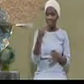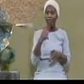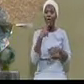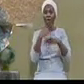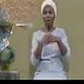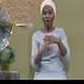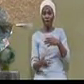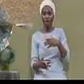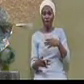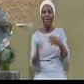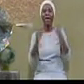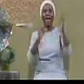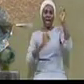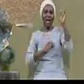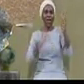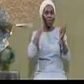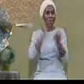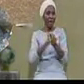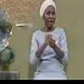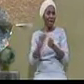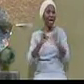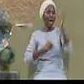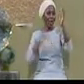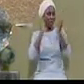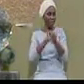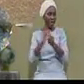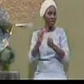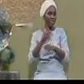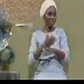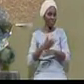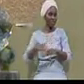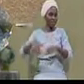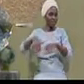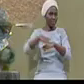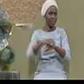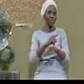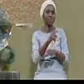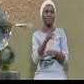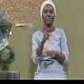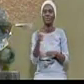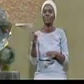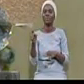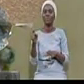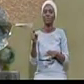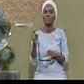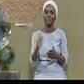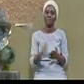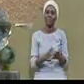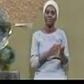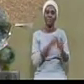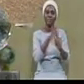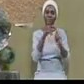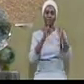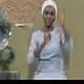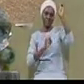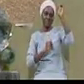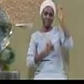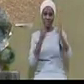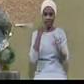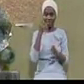the blood, I will pass over you, over you.